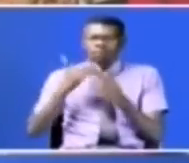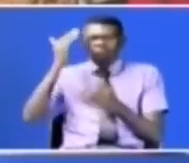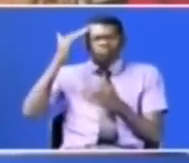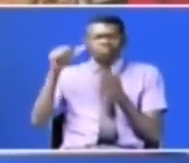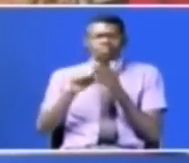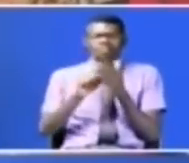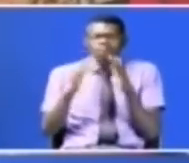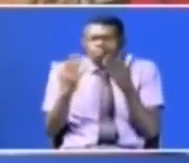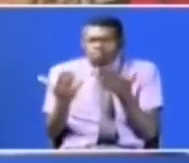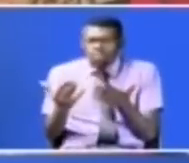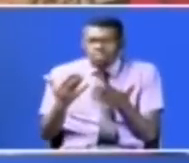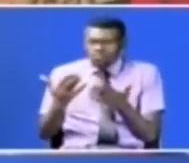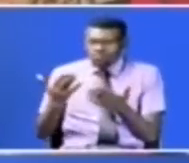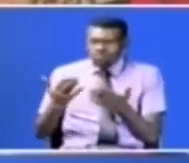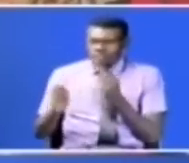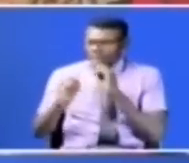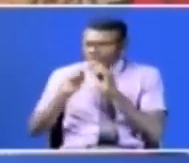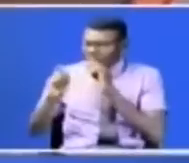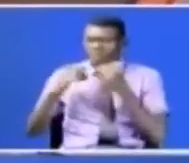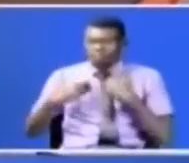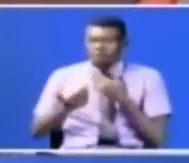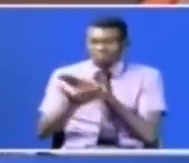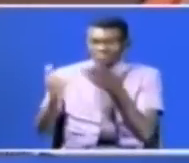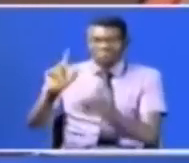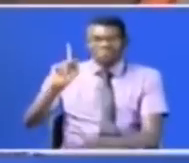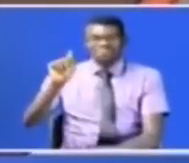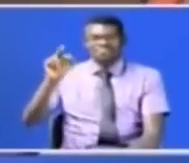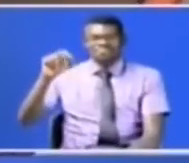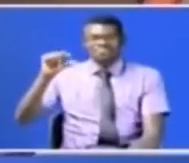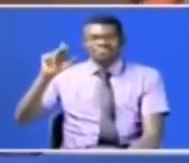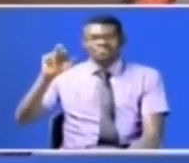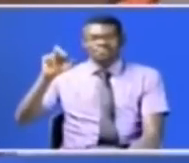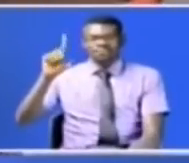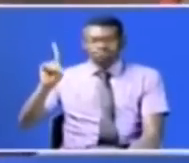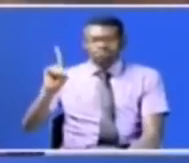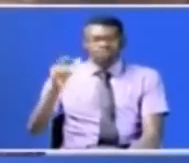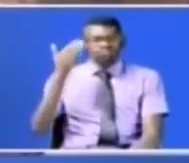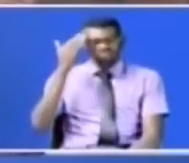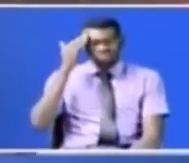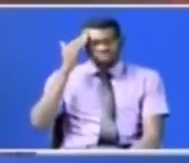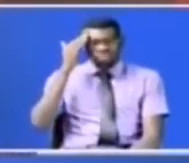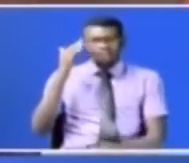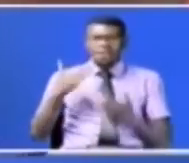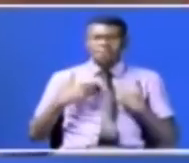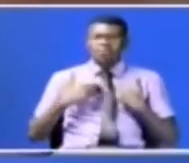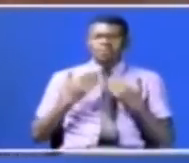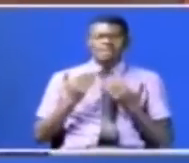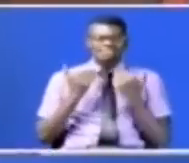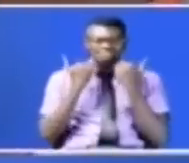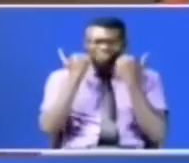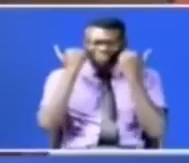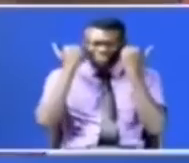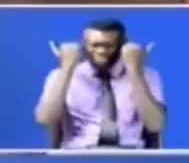problem by speaking to the residents of Kangundo. Unajua wanaume waongeangi sababu. Unajua wanaume ufikiria mambo